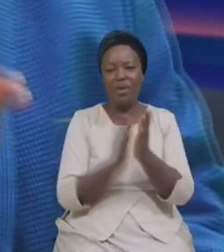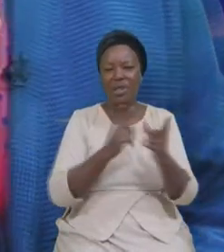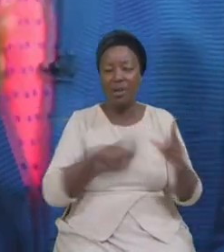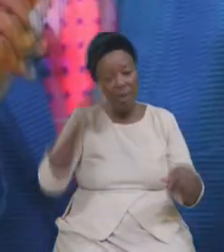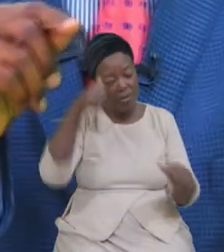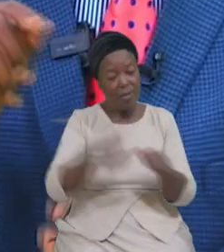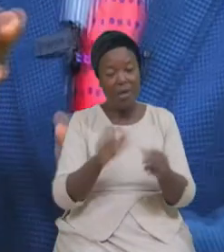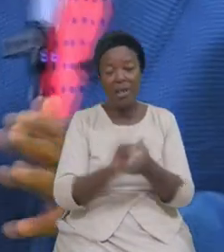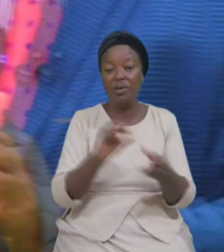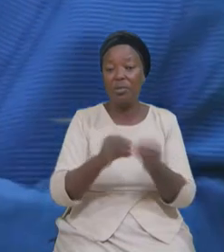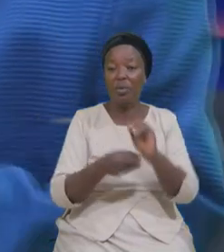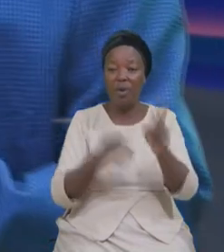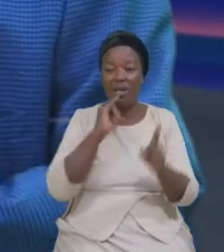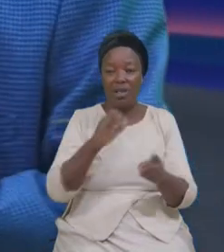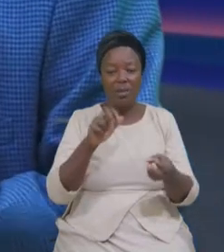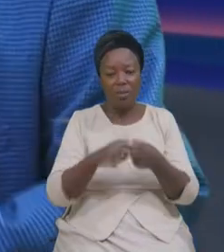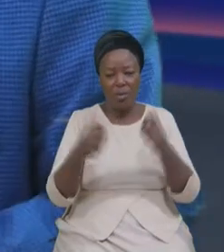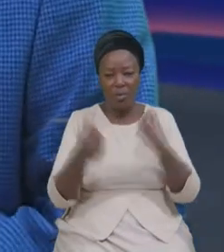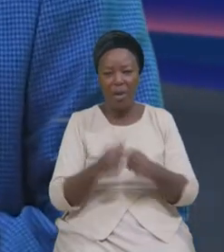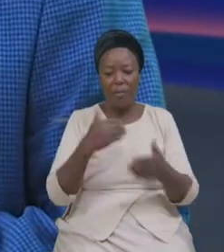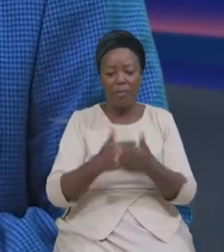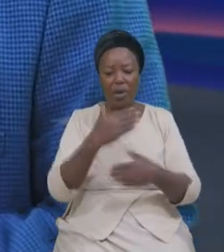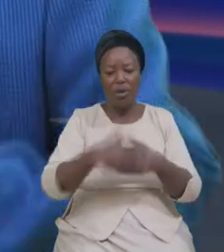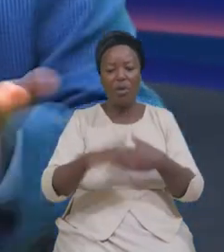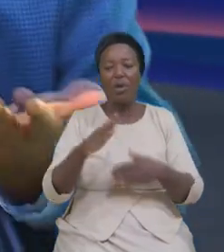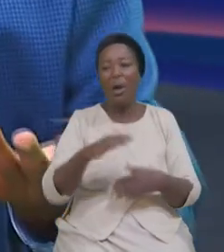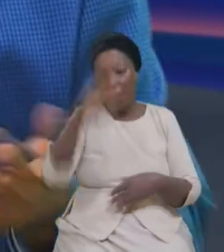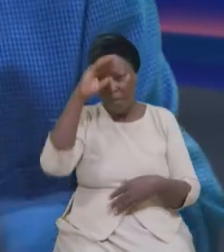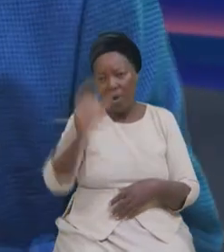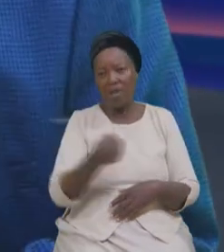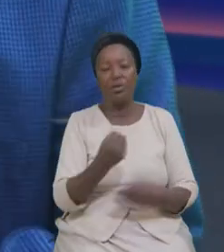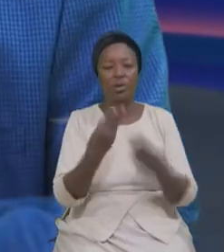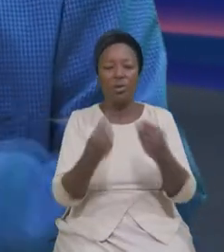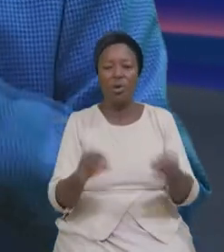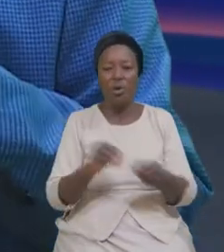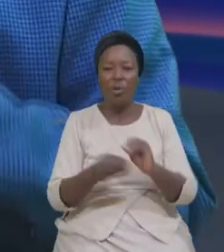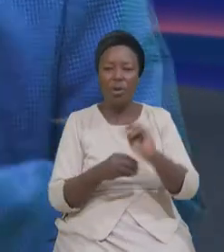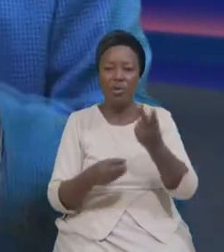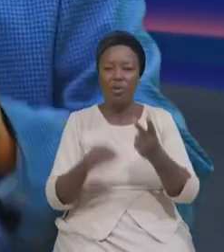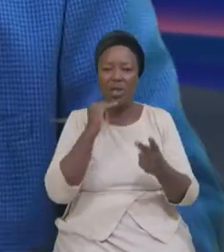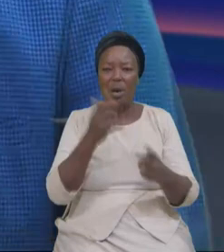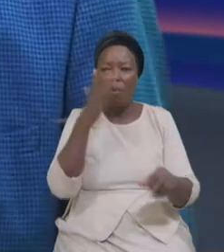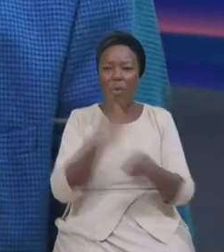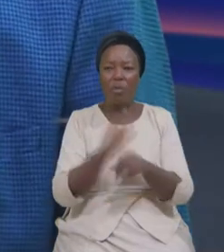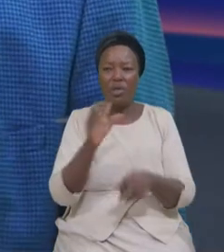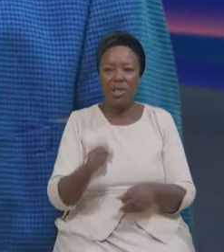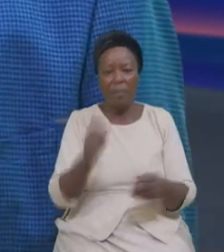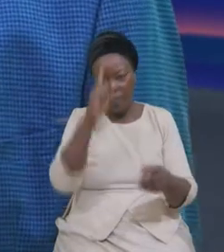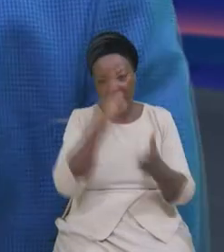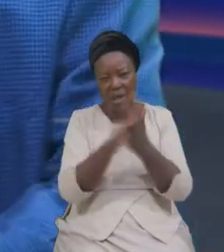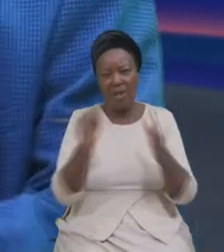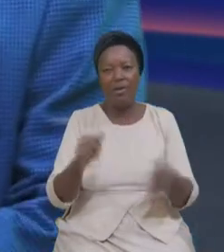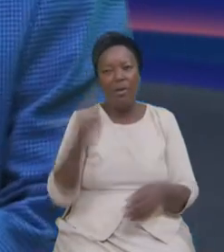one, problems beyond man's solution. Number two, promises believed for